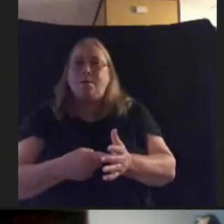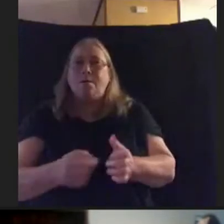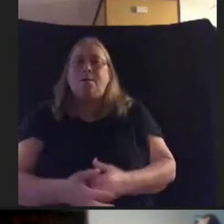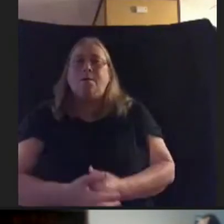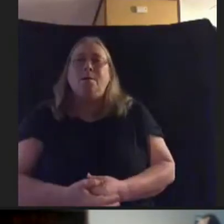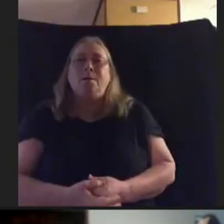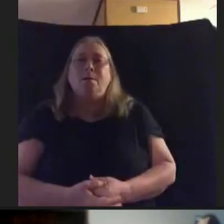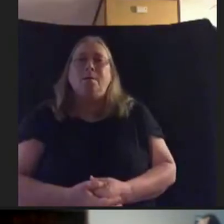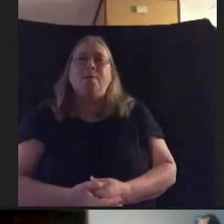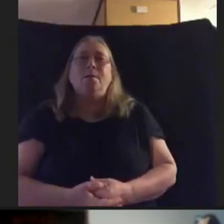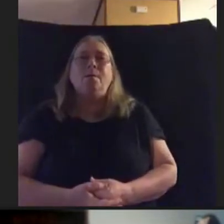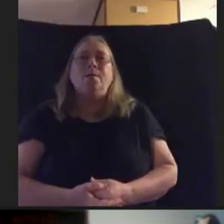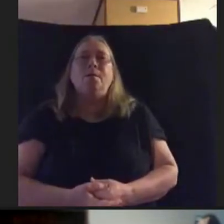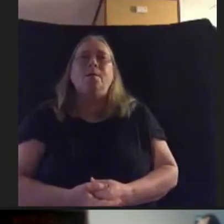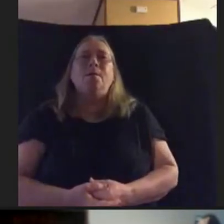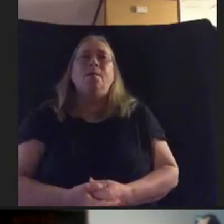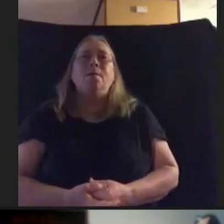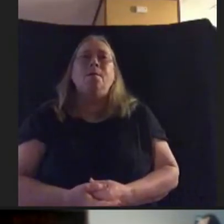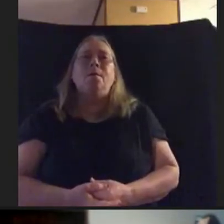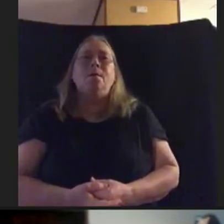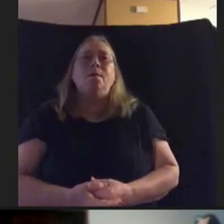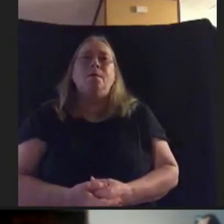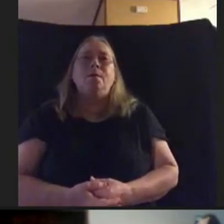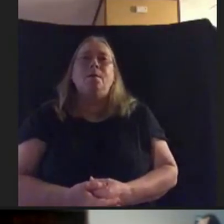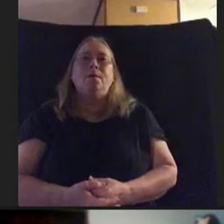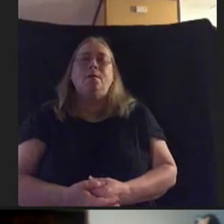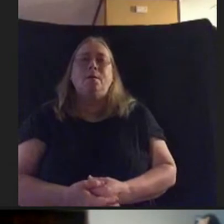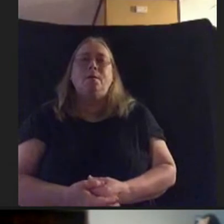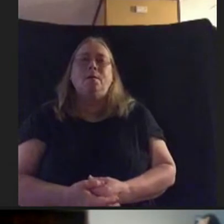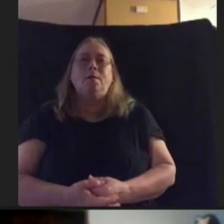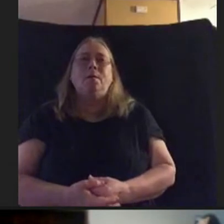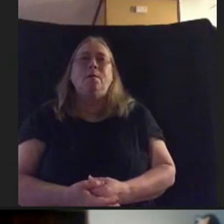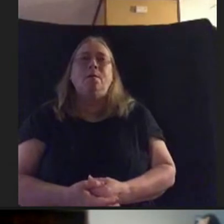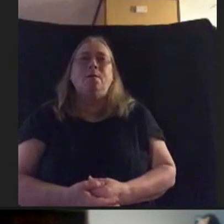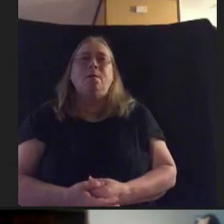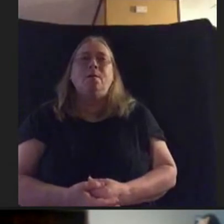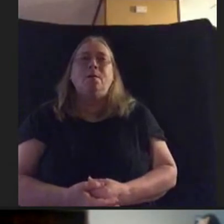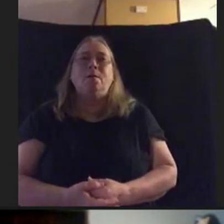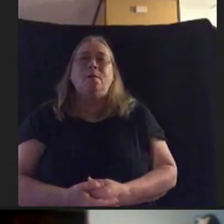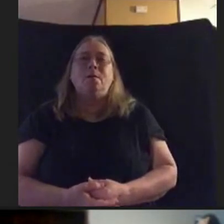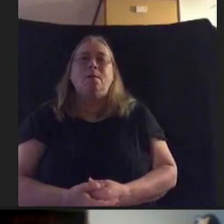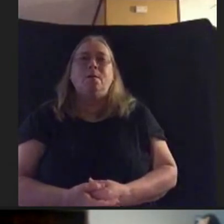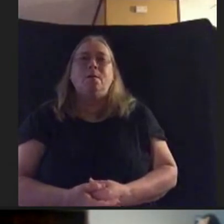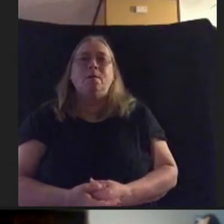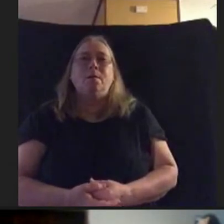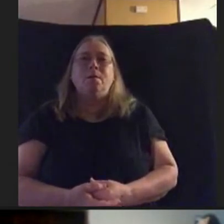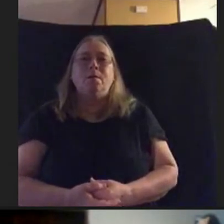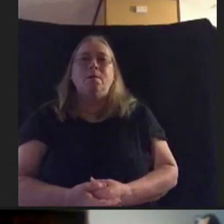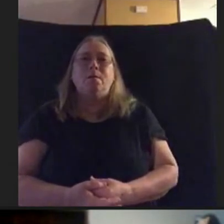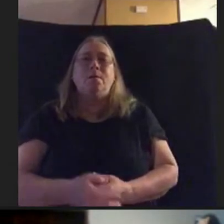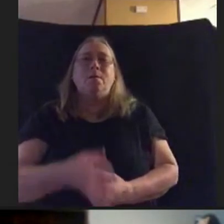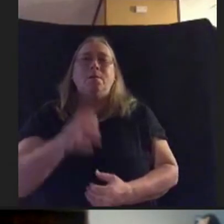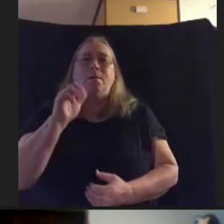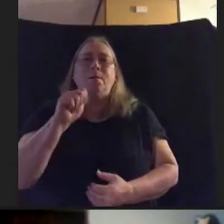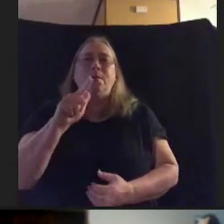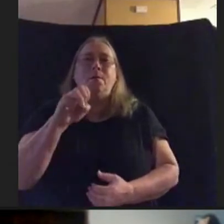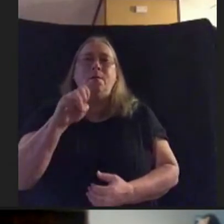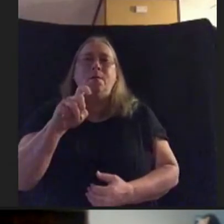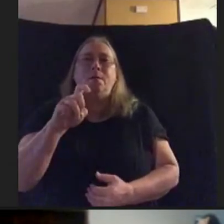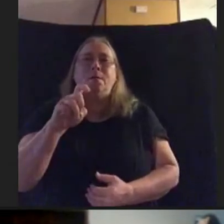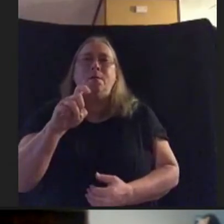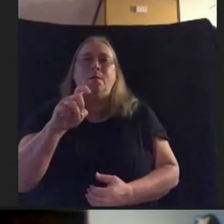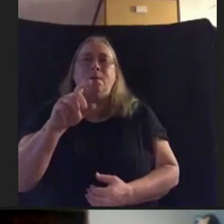our mechanism of distribution. Okay, thank you, Dr. Dobbs. Alex Jones, WTVA